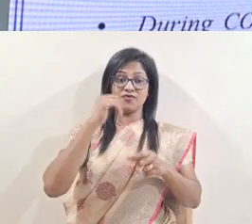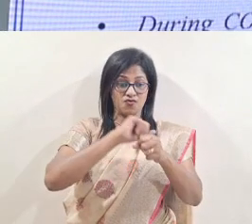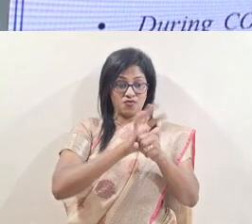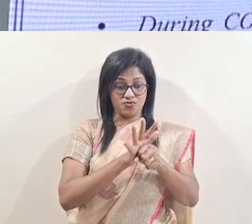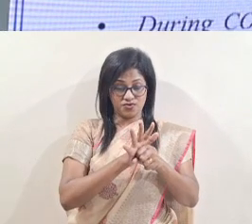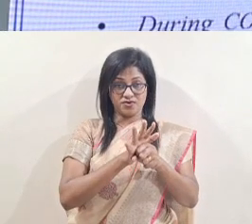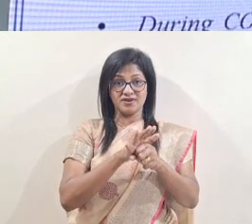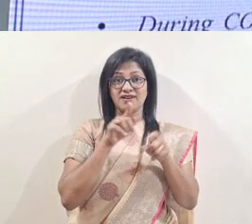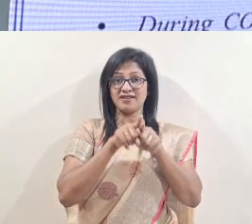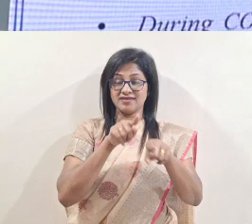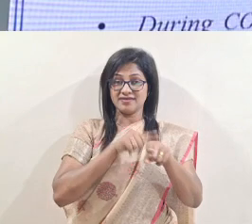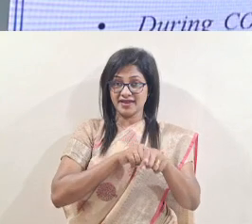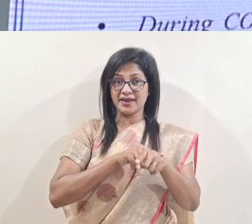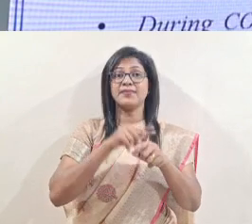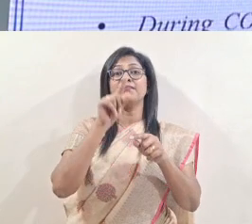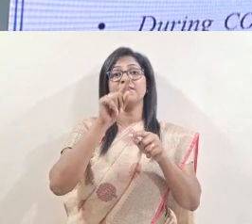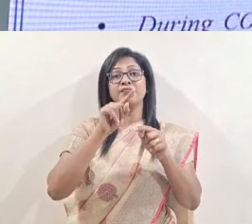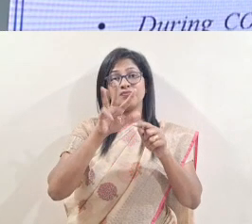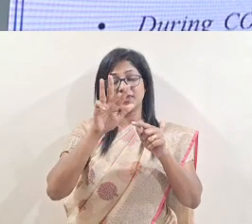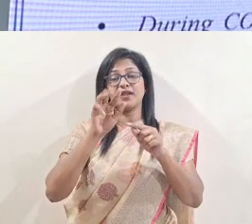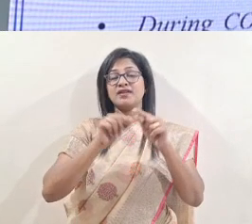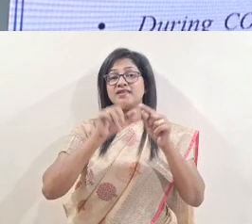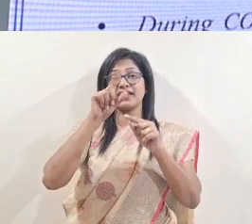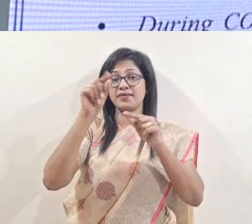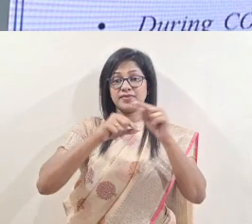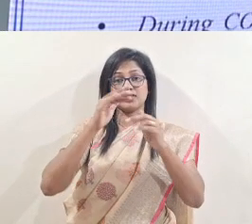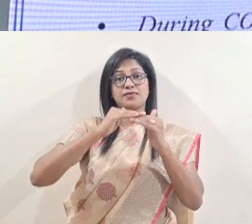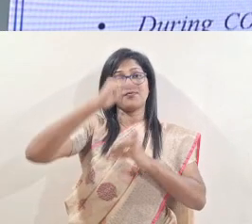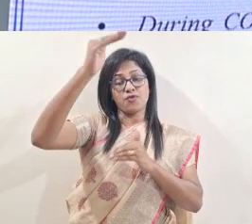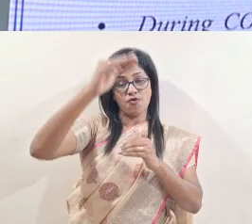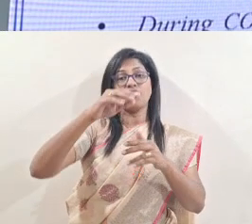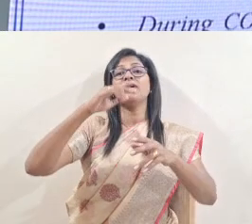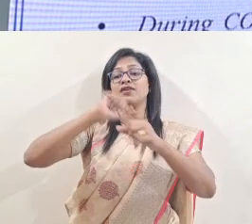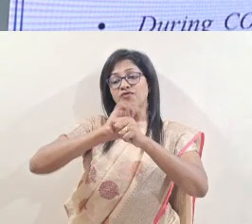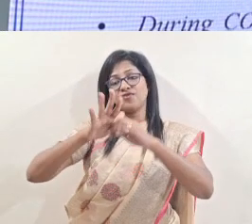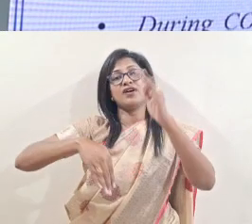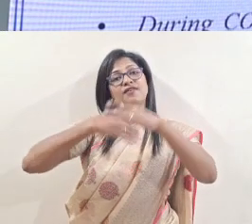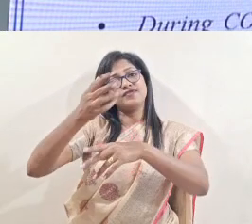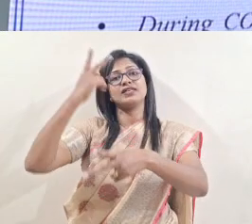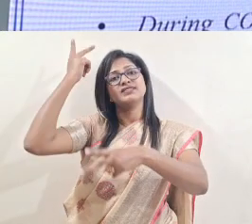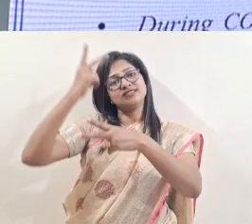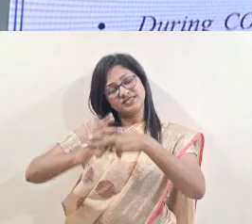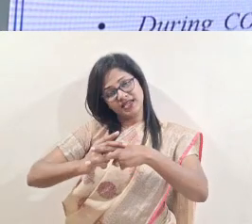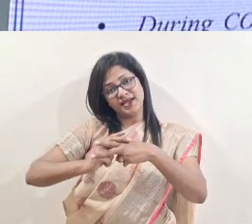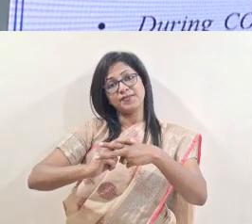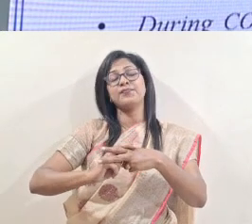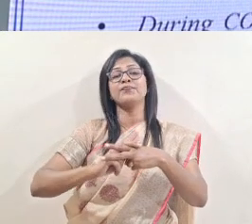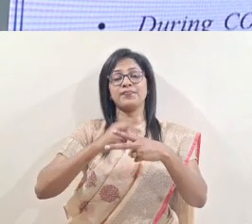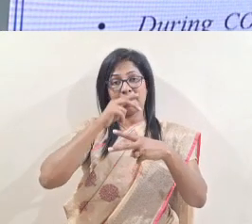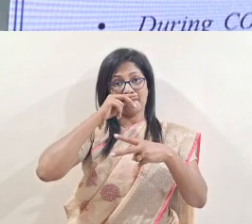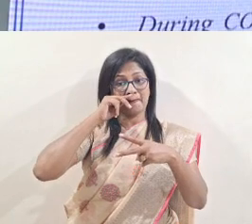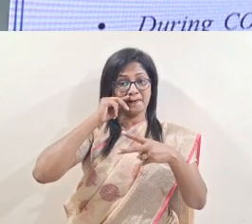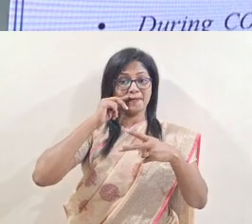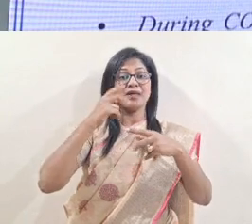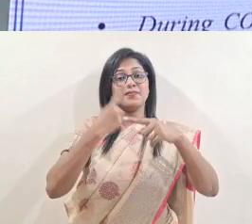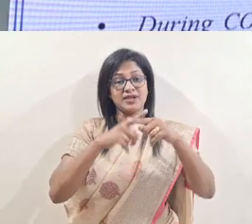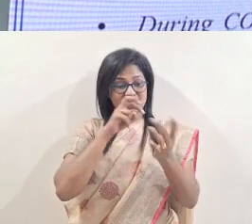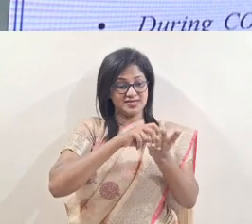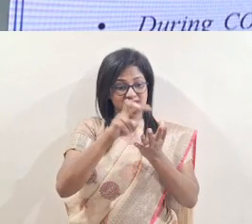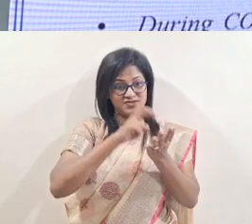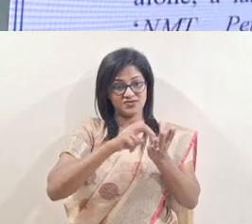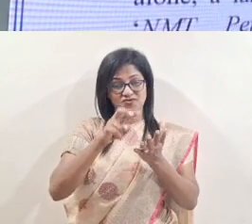It remained similar after COVID-19 as well. And during and post-COVID-19, the share of non-motorized transport also fell